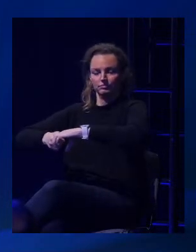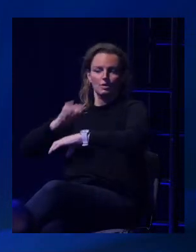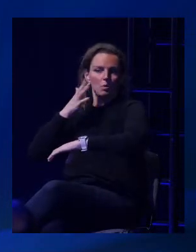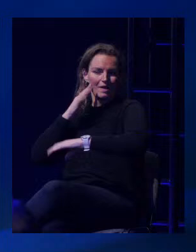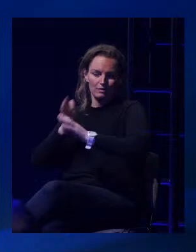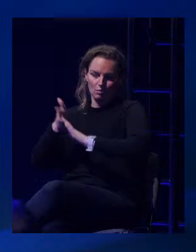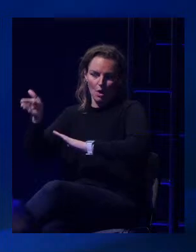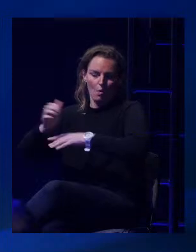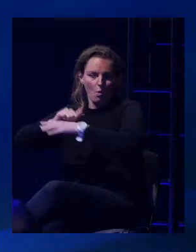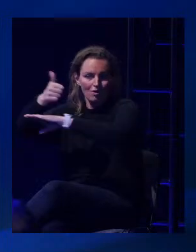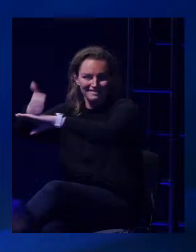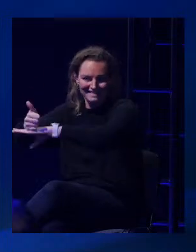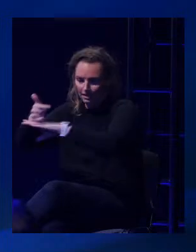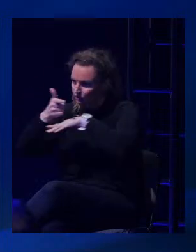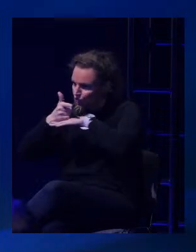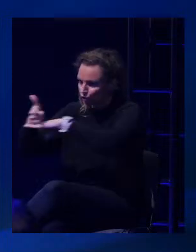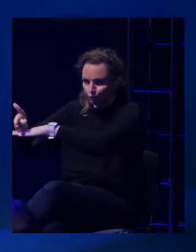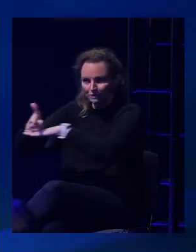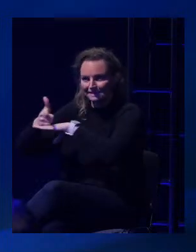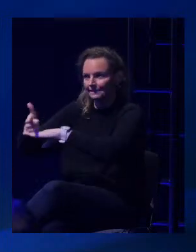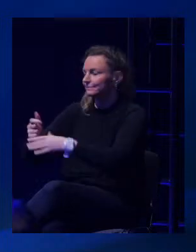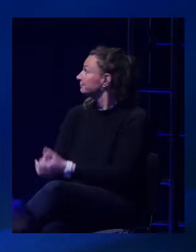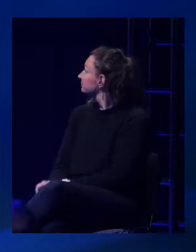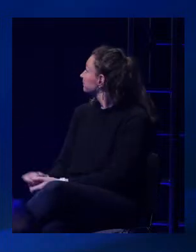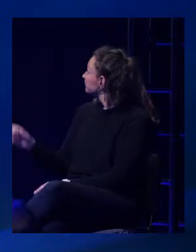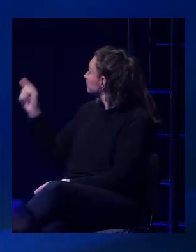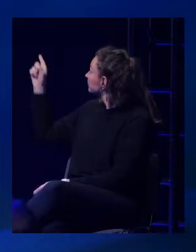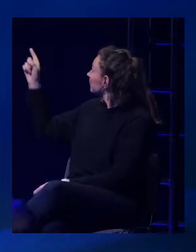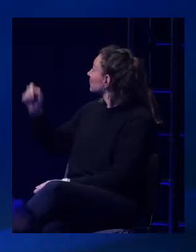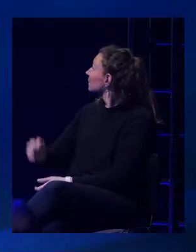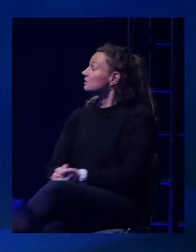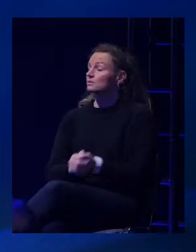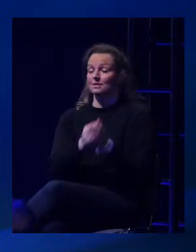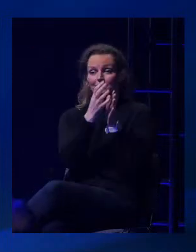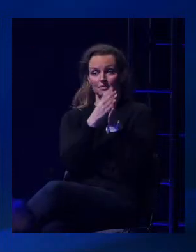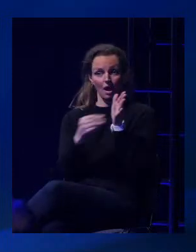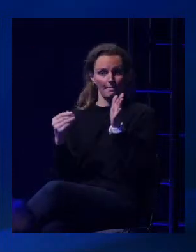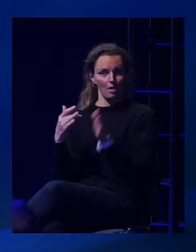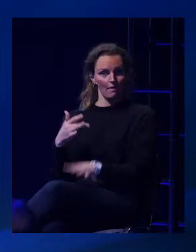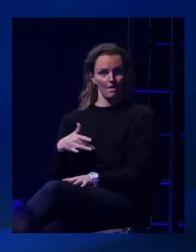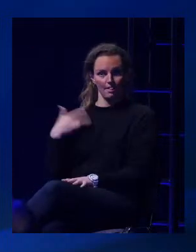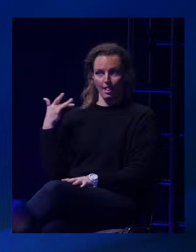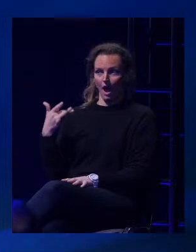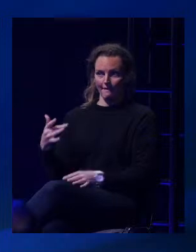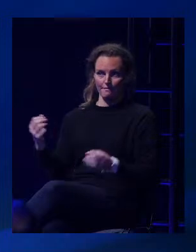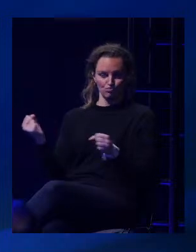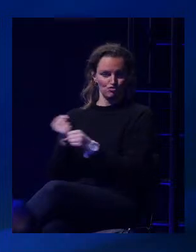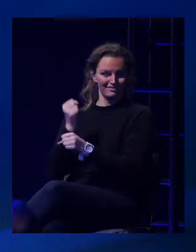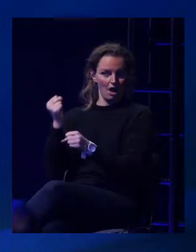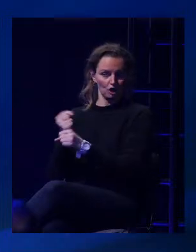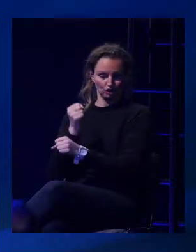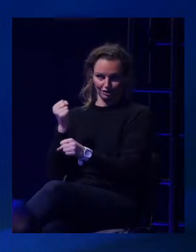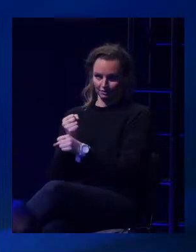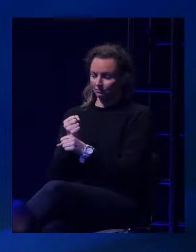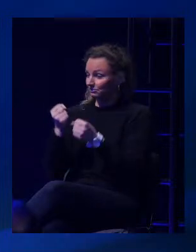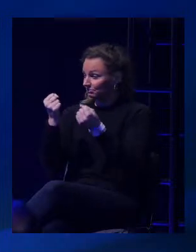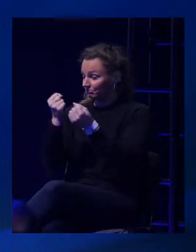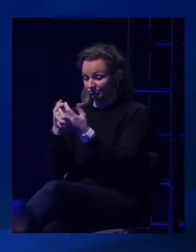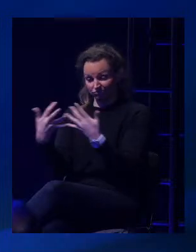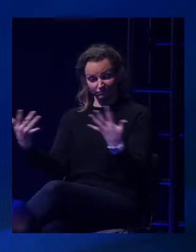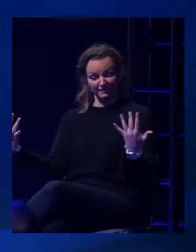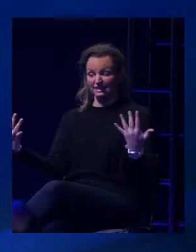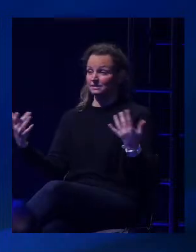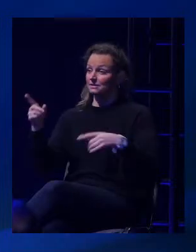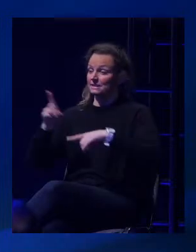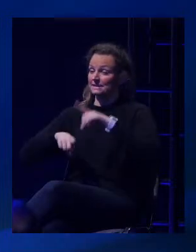This is an example of a live production workflow. So at the top of the image here, you can see we've got a variety of different inputs coming in. We've got